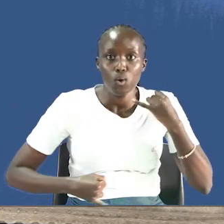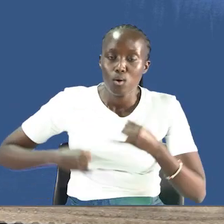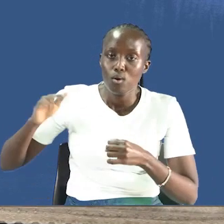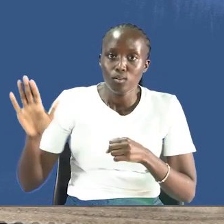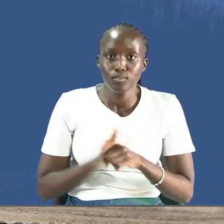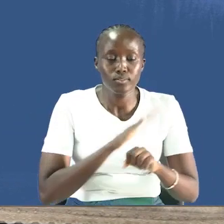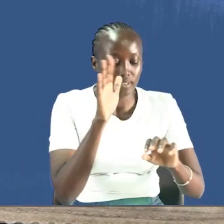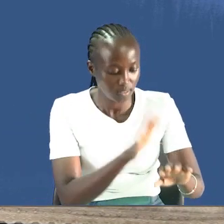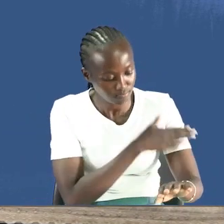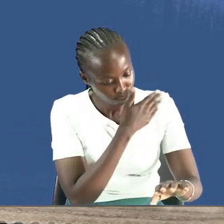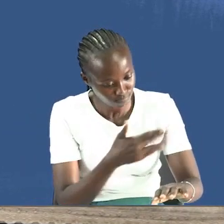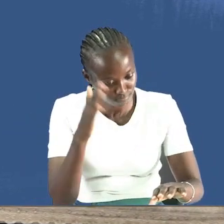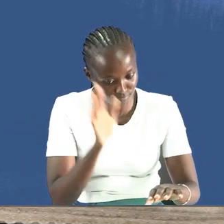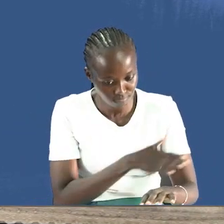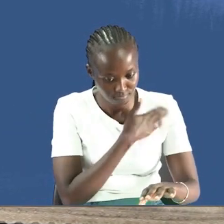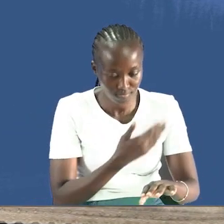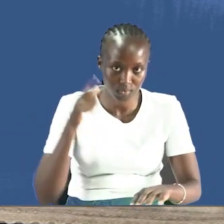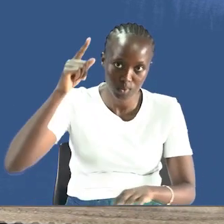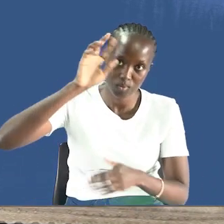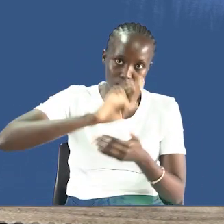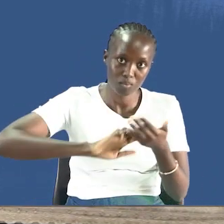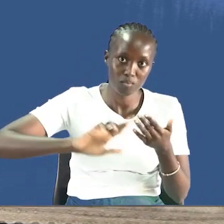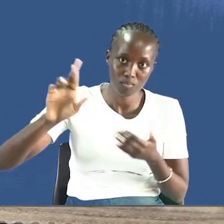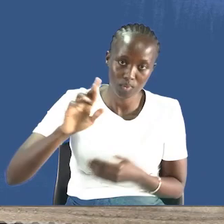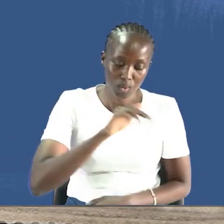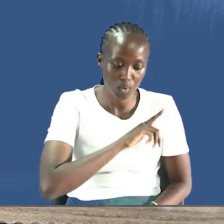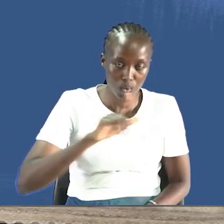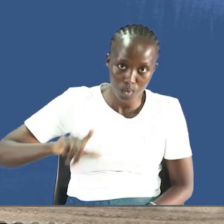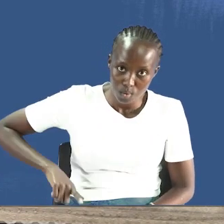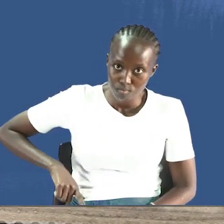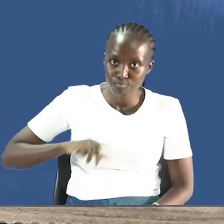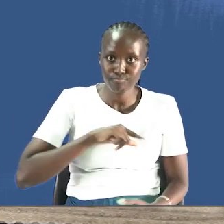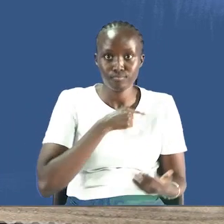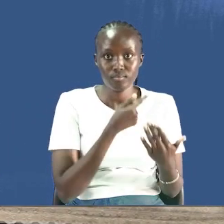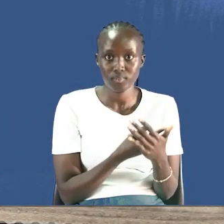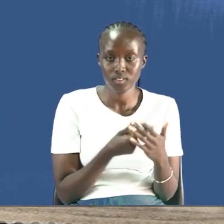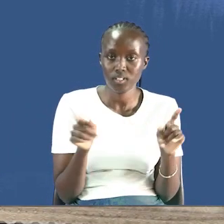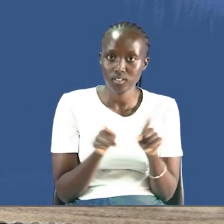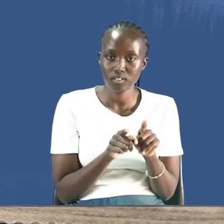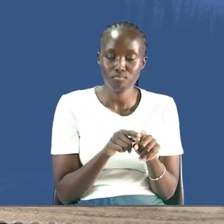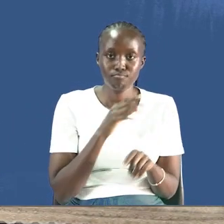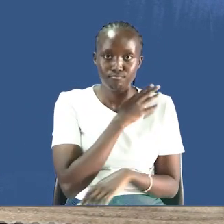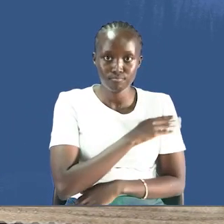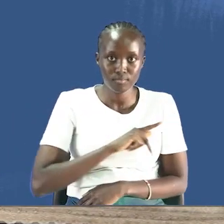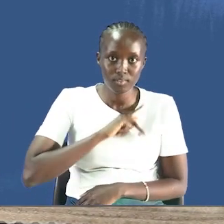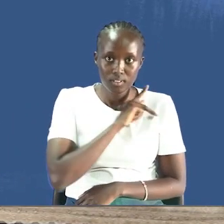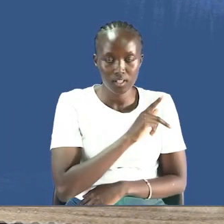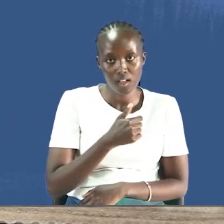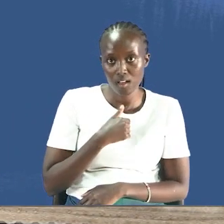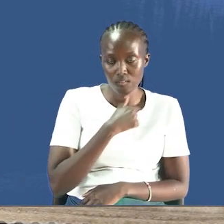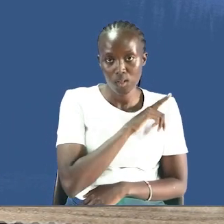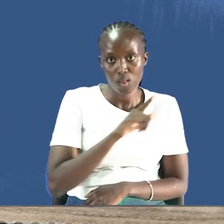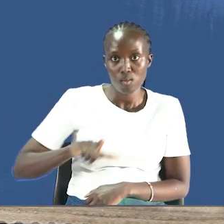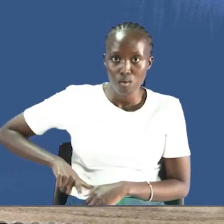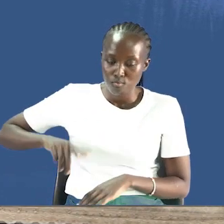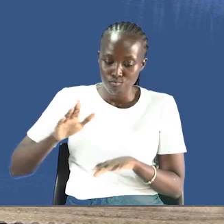joyfully sing of your righteousness. The Lord is gracious and compassionate, slow to anger